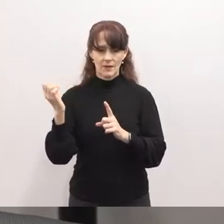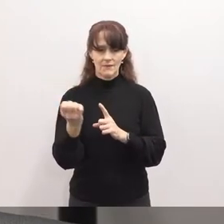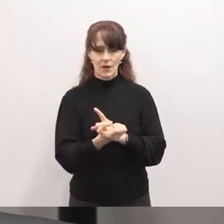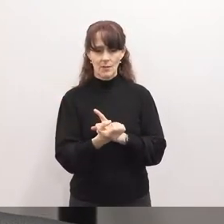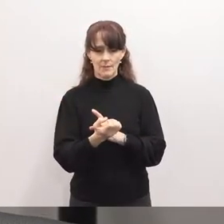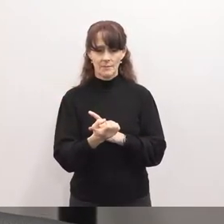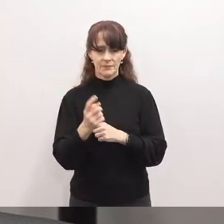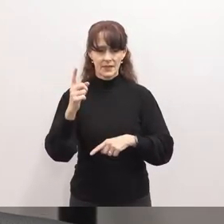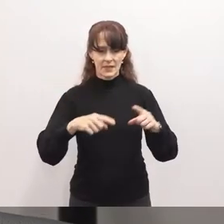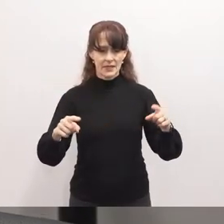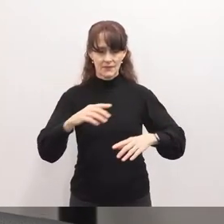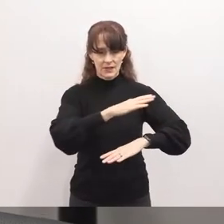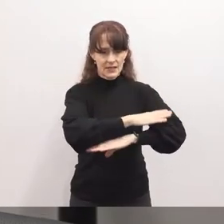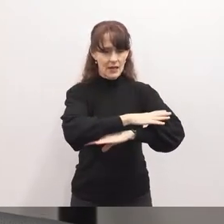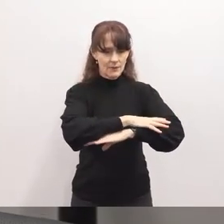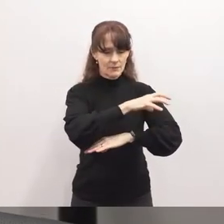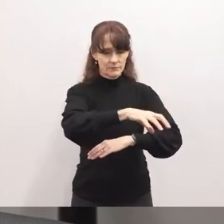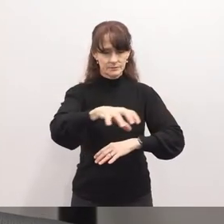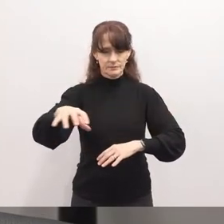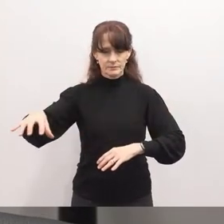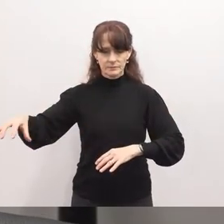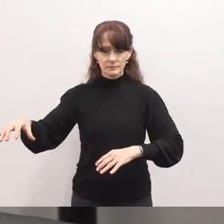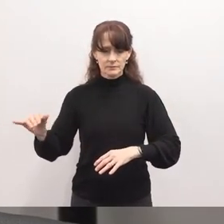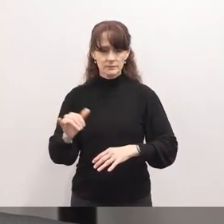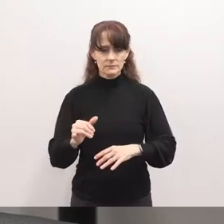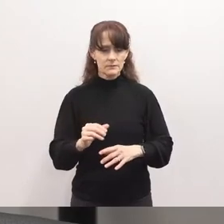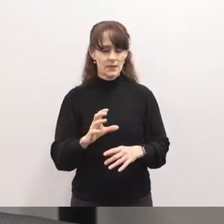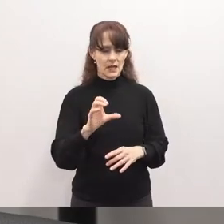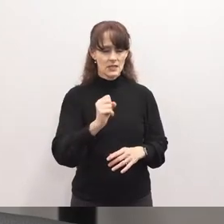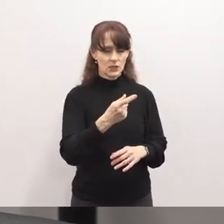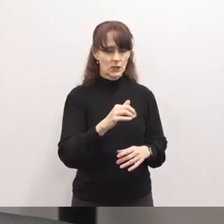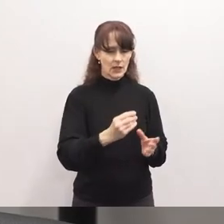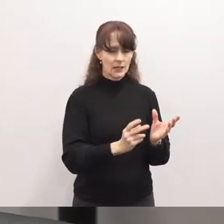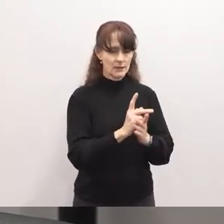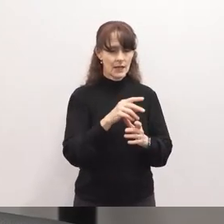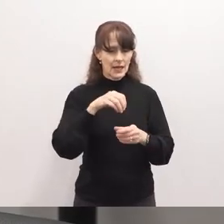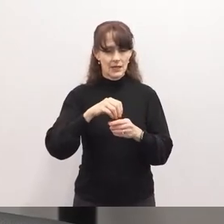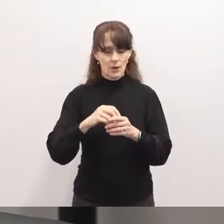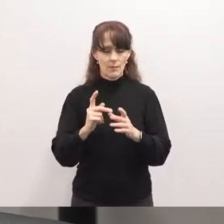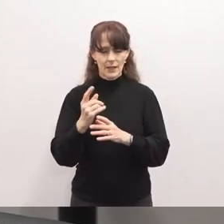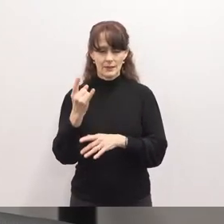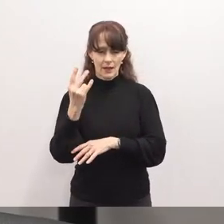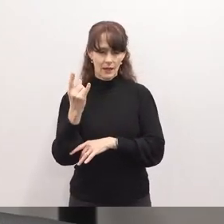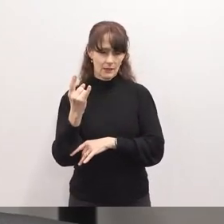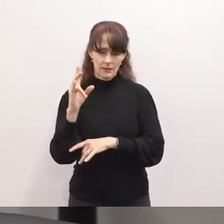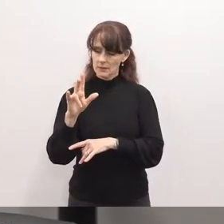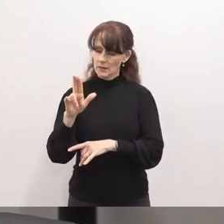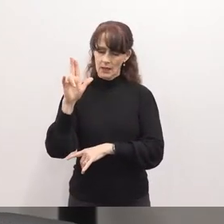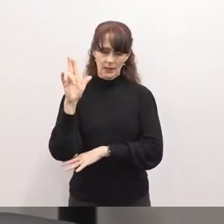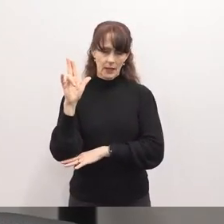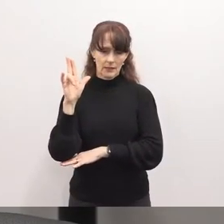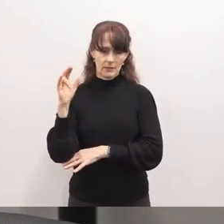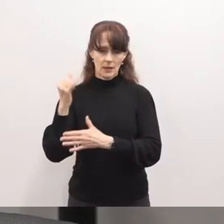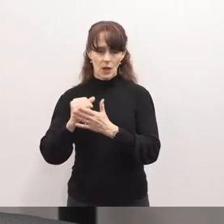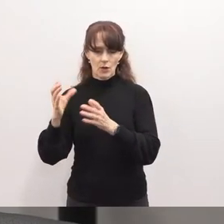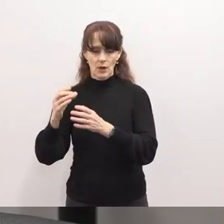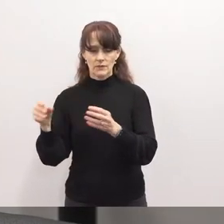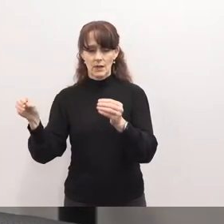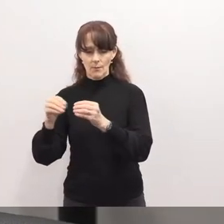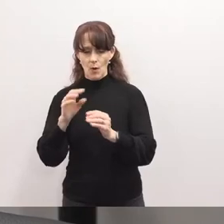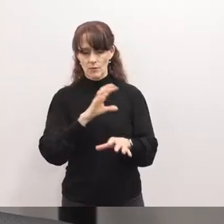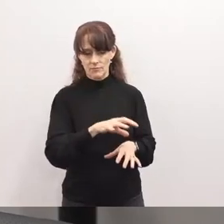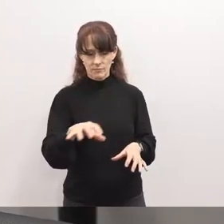There will be different tables with items such as succulents, indoor plants, cactus table, art and crafts, and more.